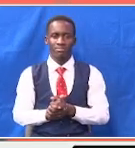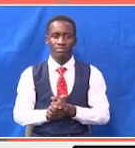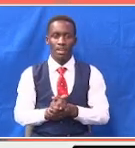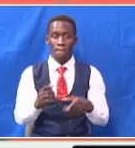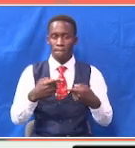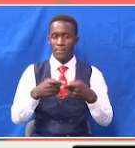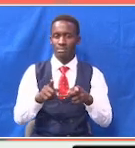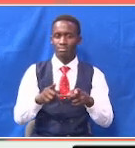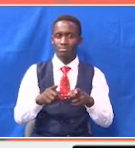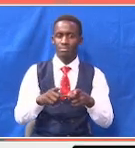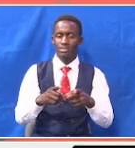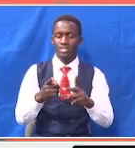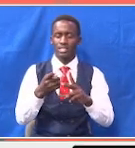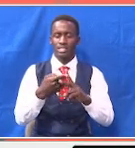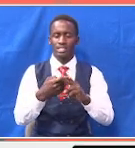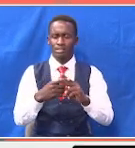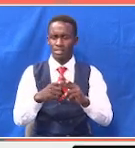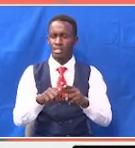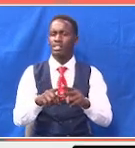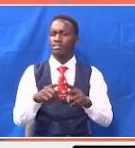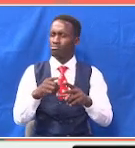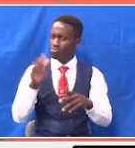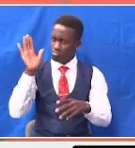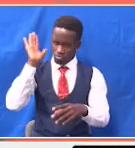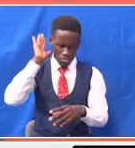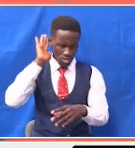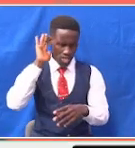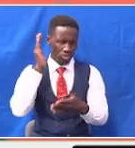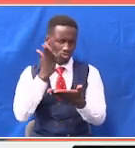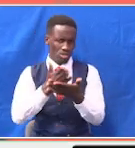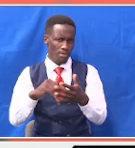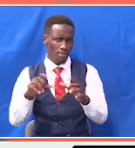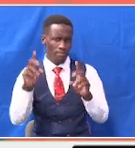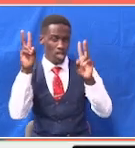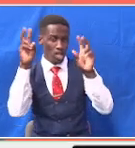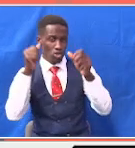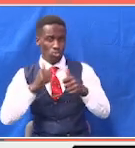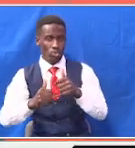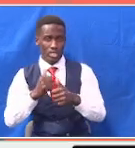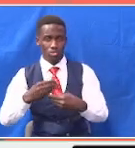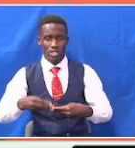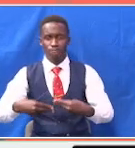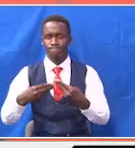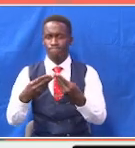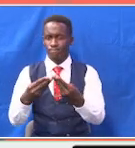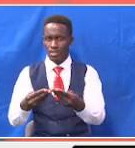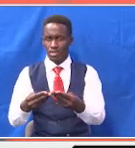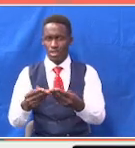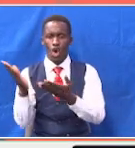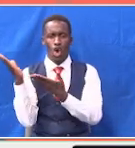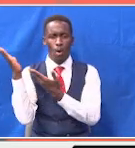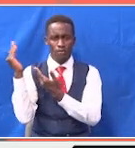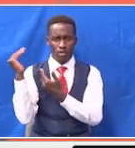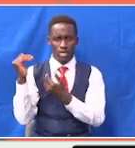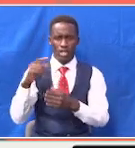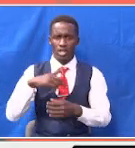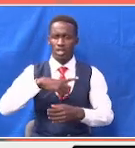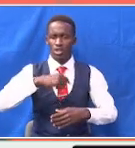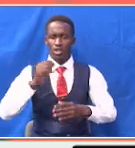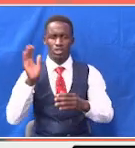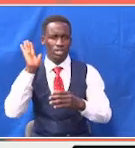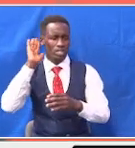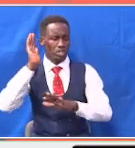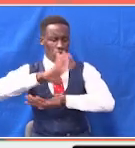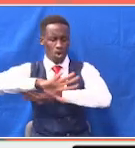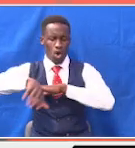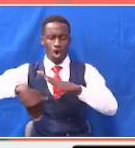at least he's starting to listen to some of the issues we are raising. Hopefully he's going to listen to all